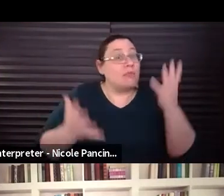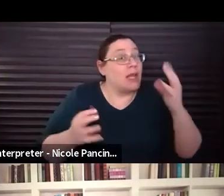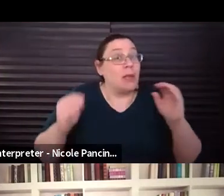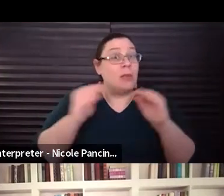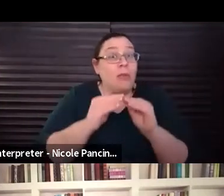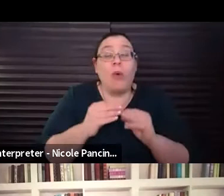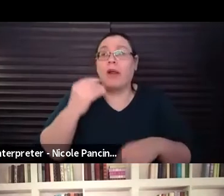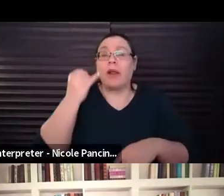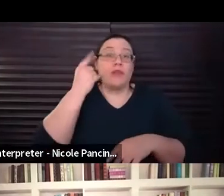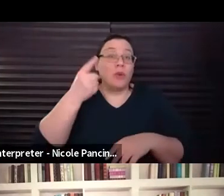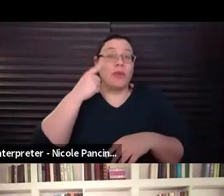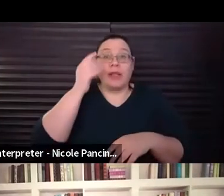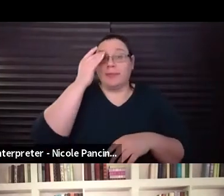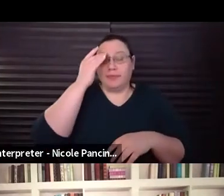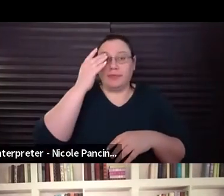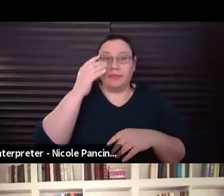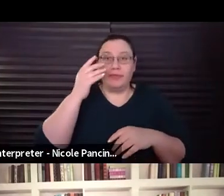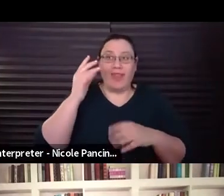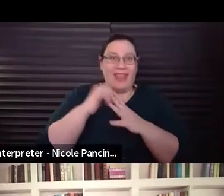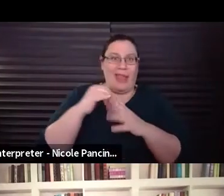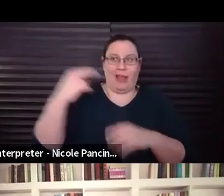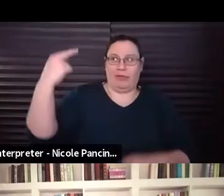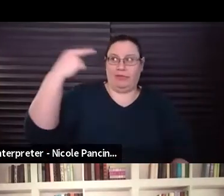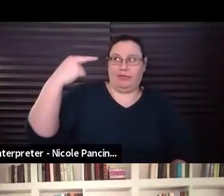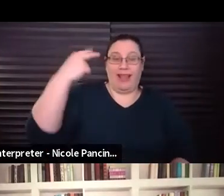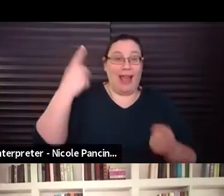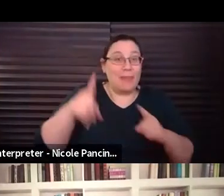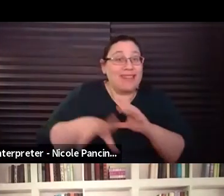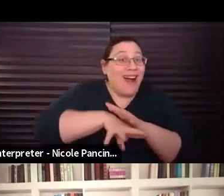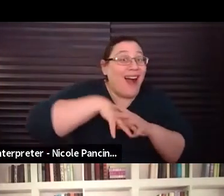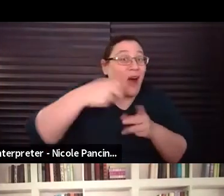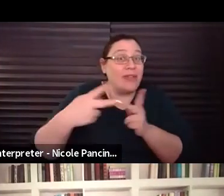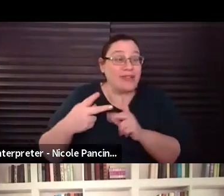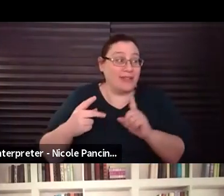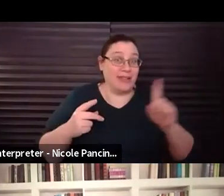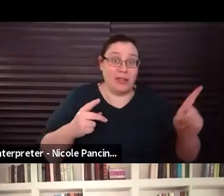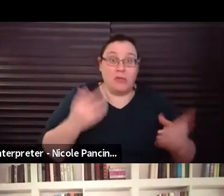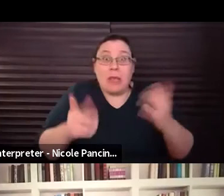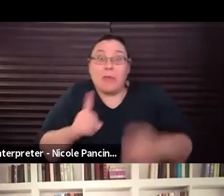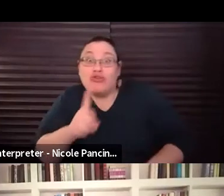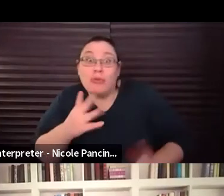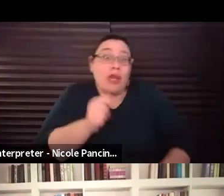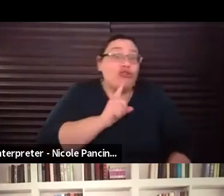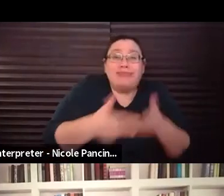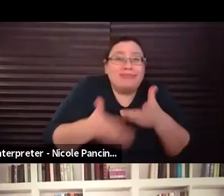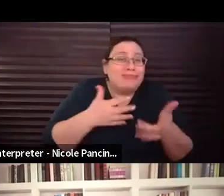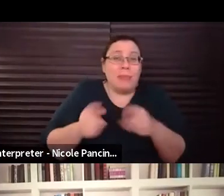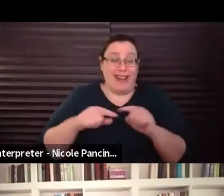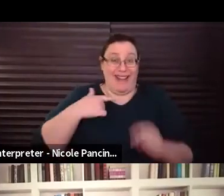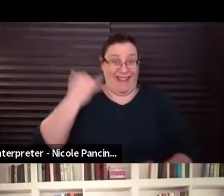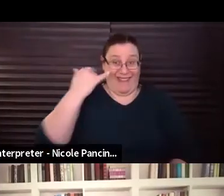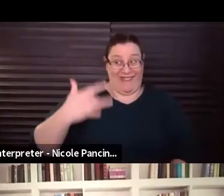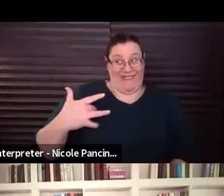that monitoring and surveillance could be extended outside of the facility, whether or not that's true, if that's the perception,